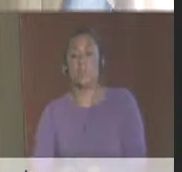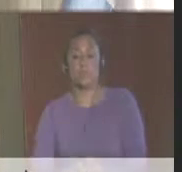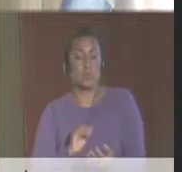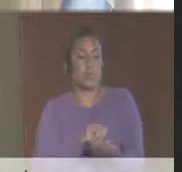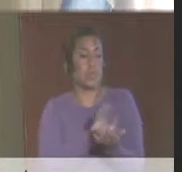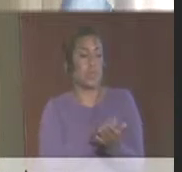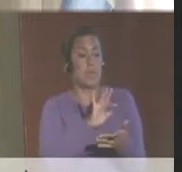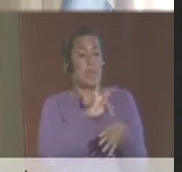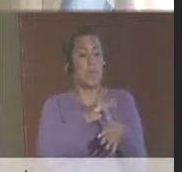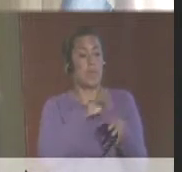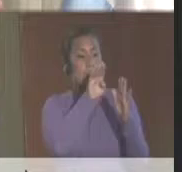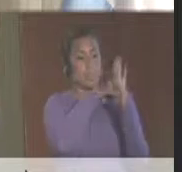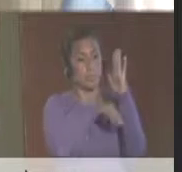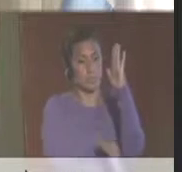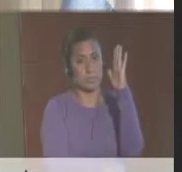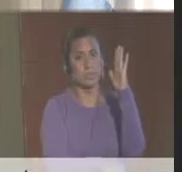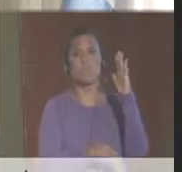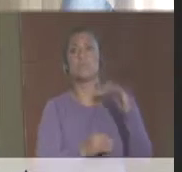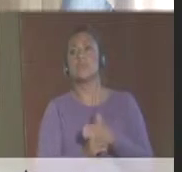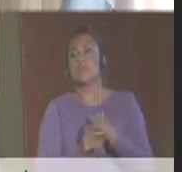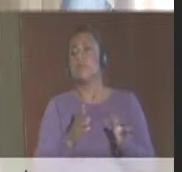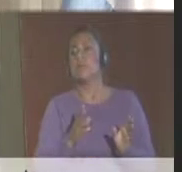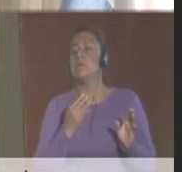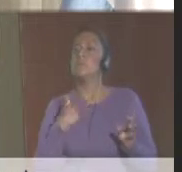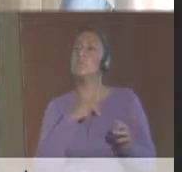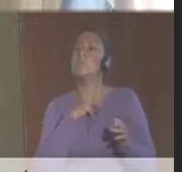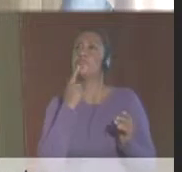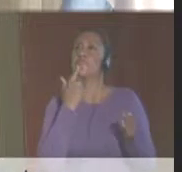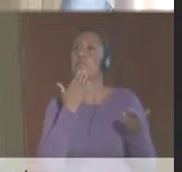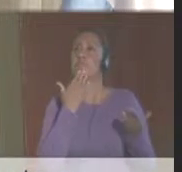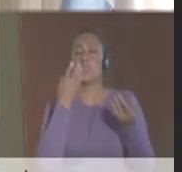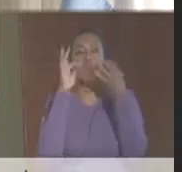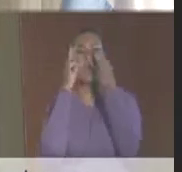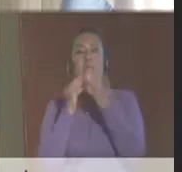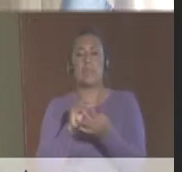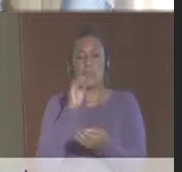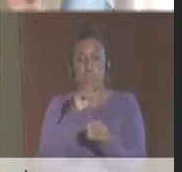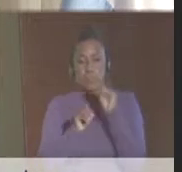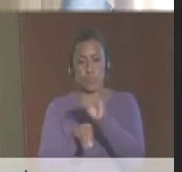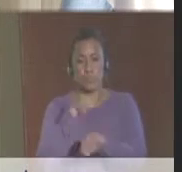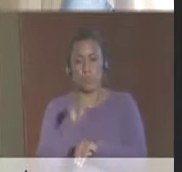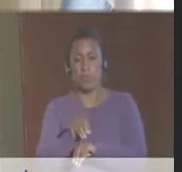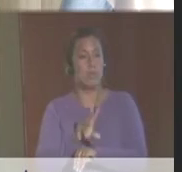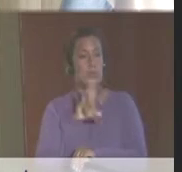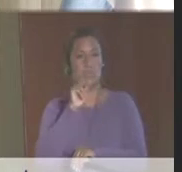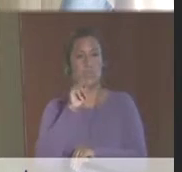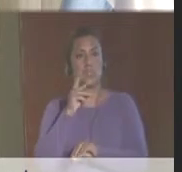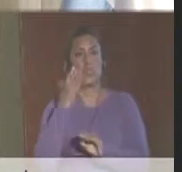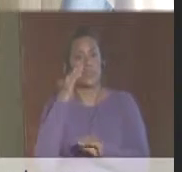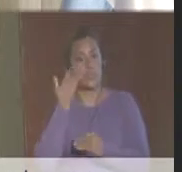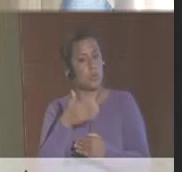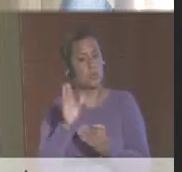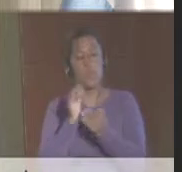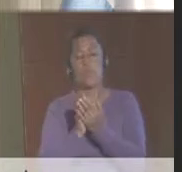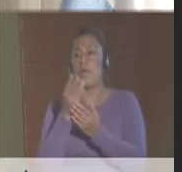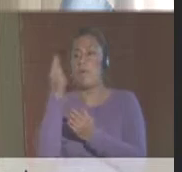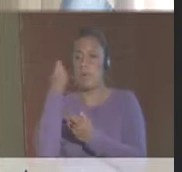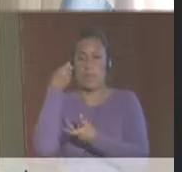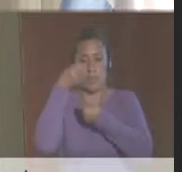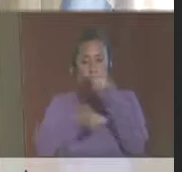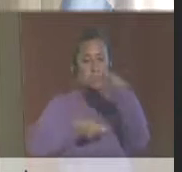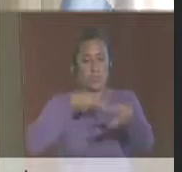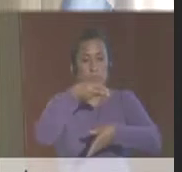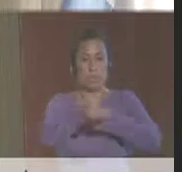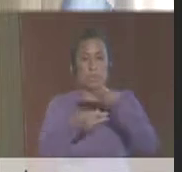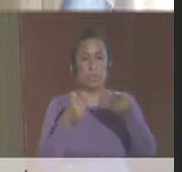allocation for risk reduction. And we prefer not to have a specific allocation, but